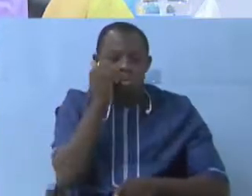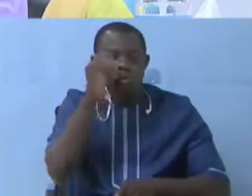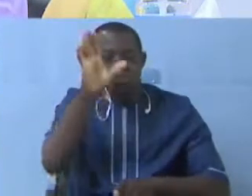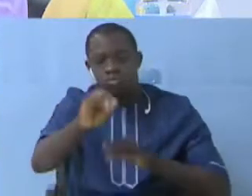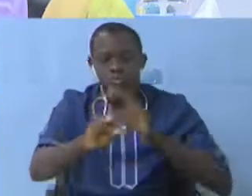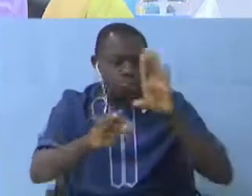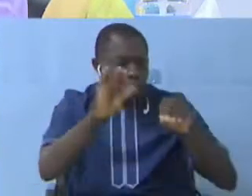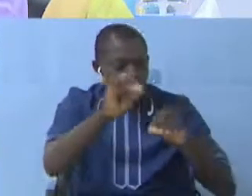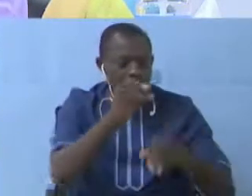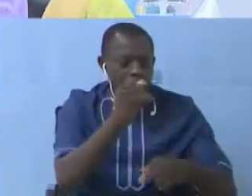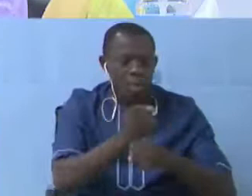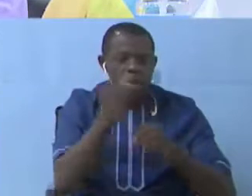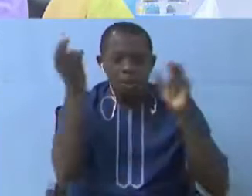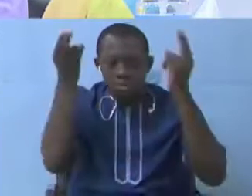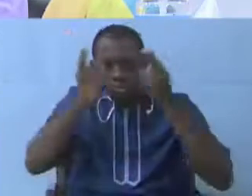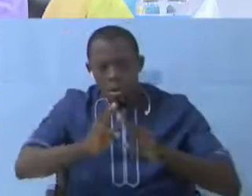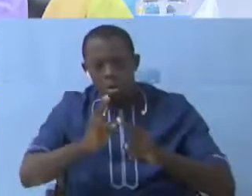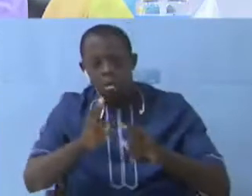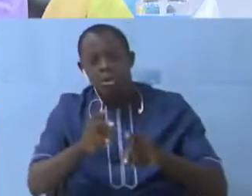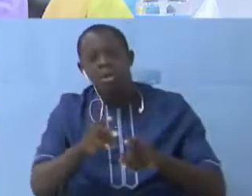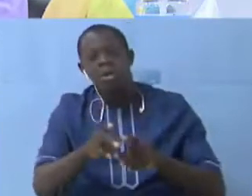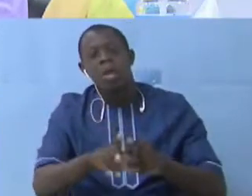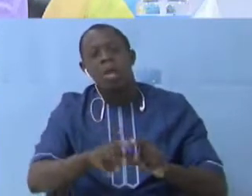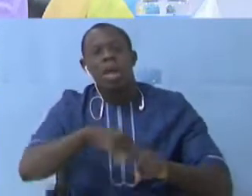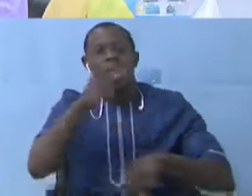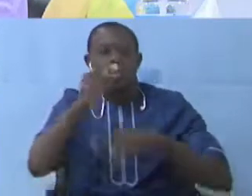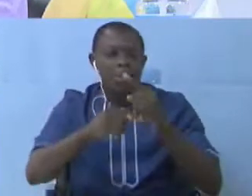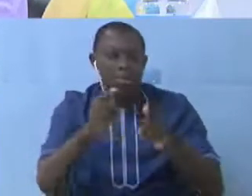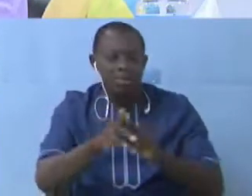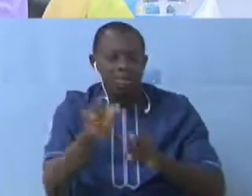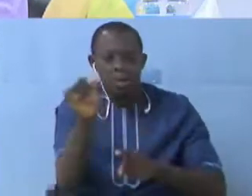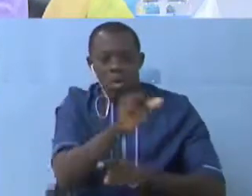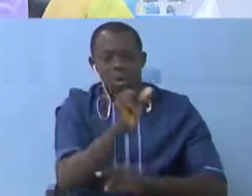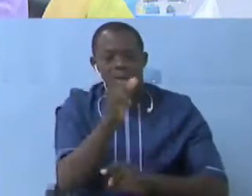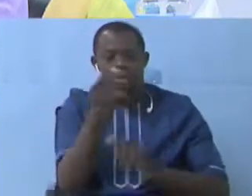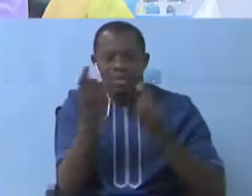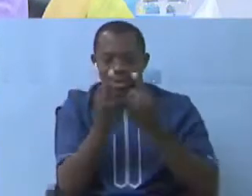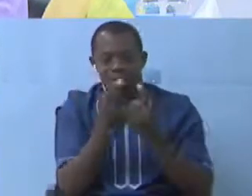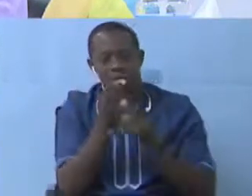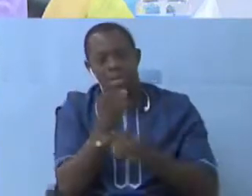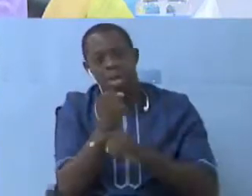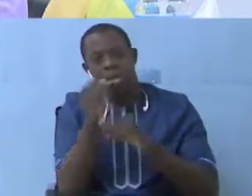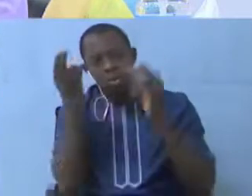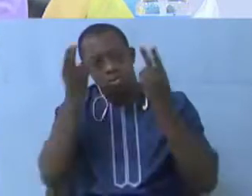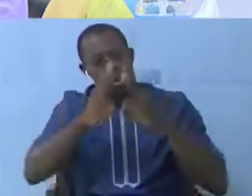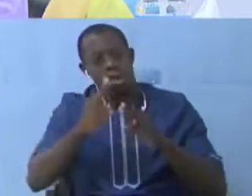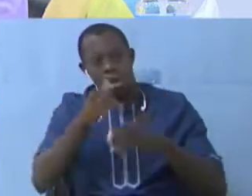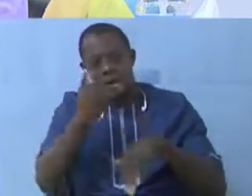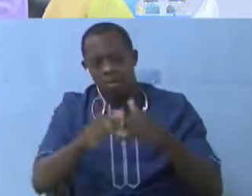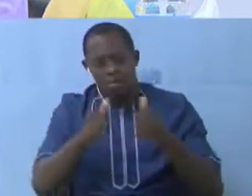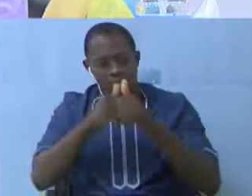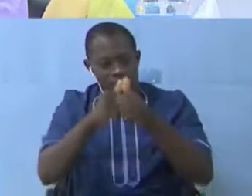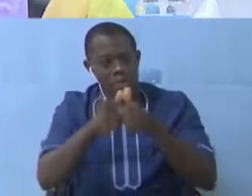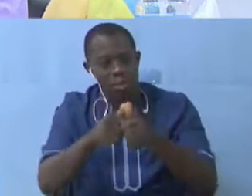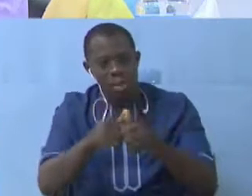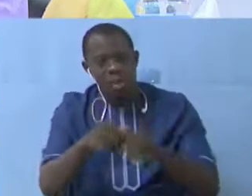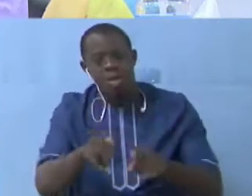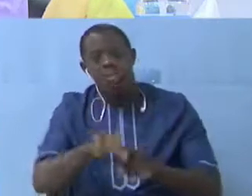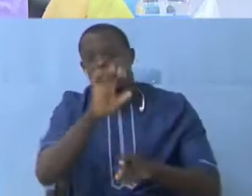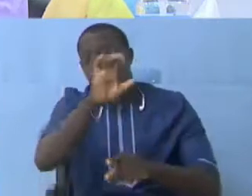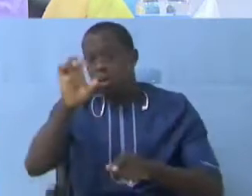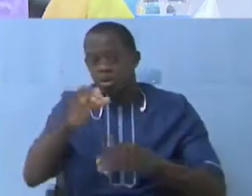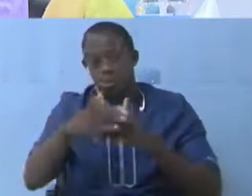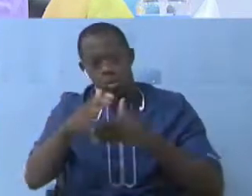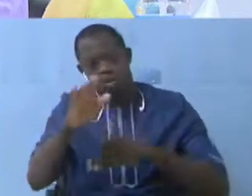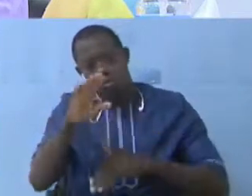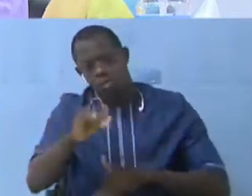legislate, in violation of their obligations. te xabaar mu ngi aju rek ci jamono bi nga xam ne ni nguur réew yi dañuy puus nag ci